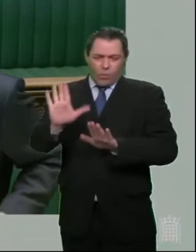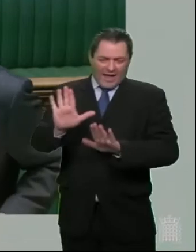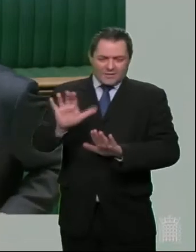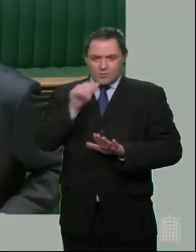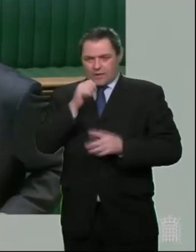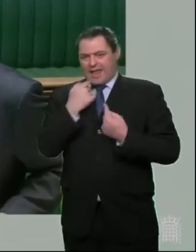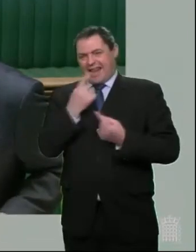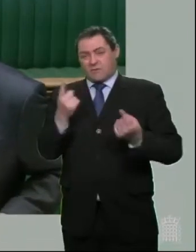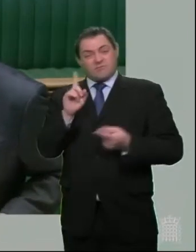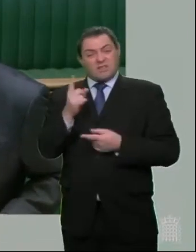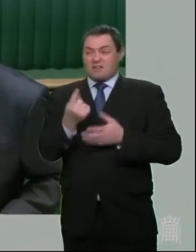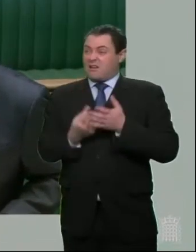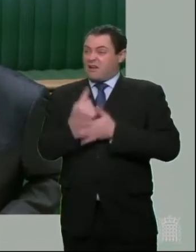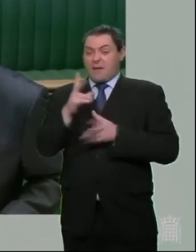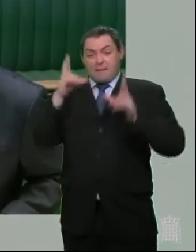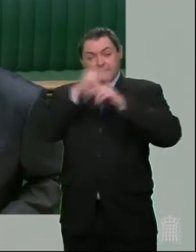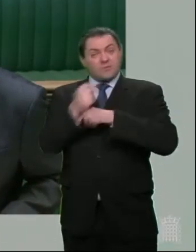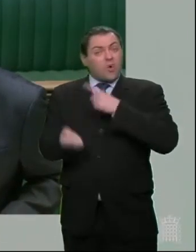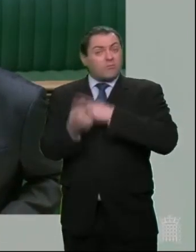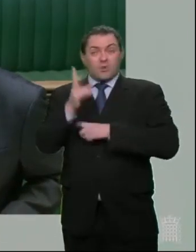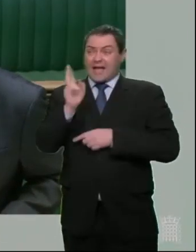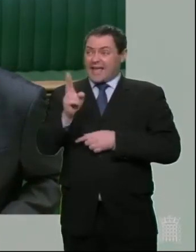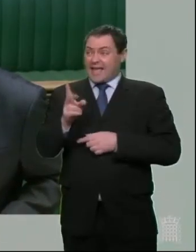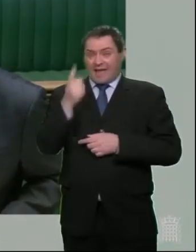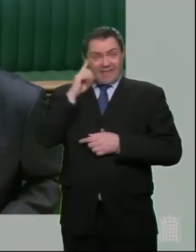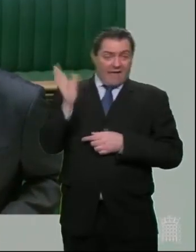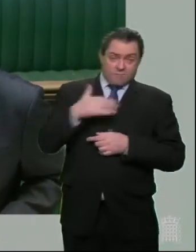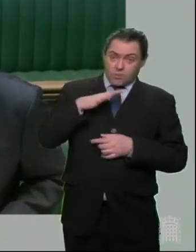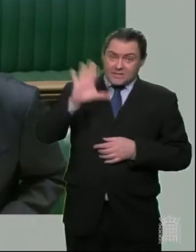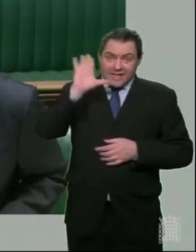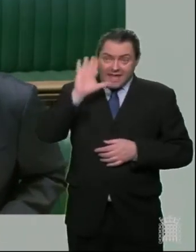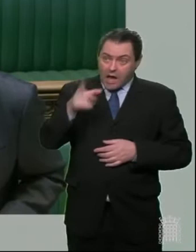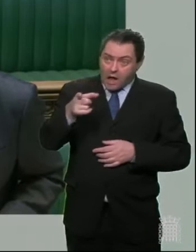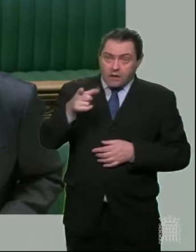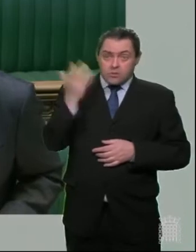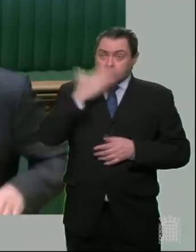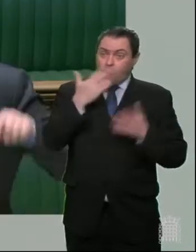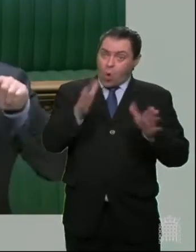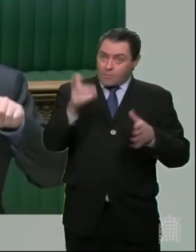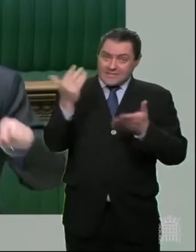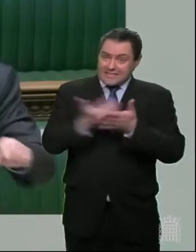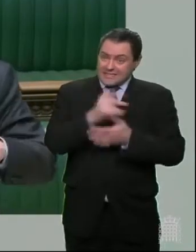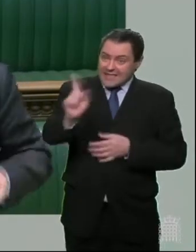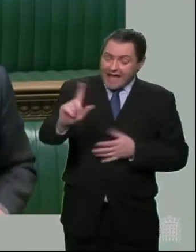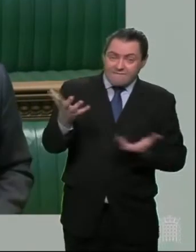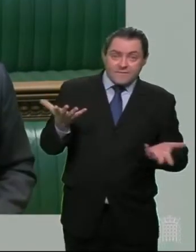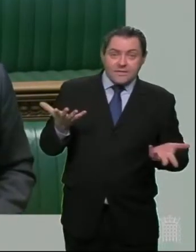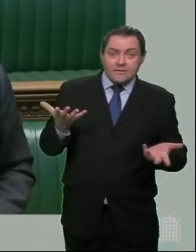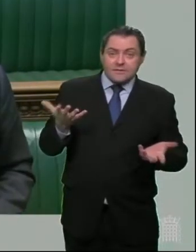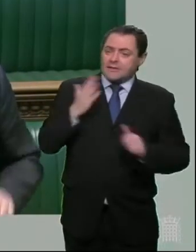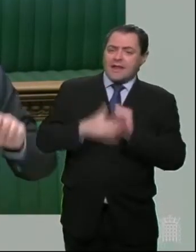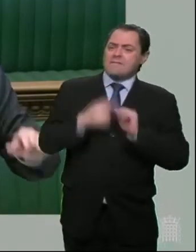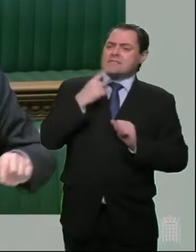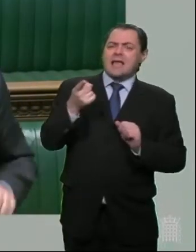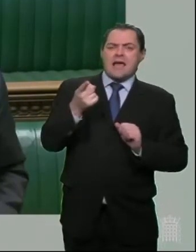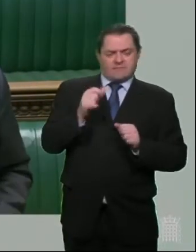But he's missed his opportunity once again to say what I think people need to hear if we are to get schools to reopen, because that is the best thing for